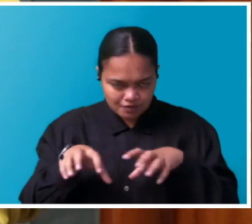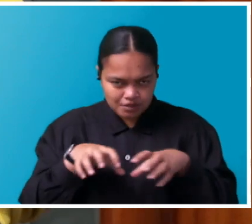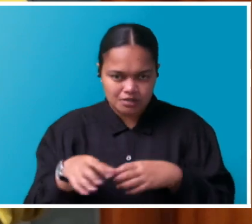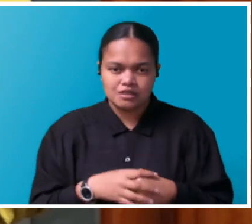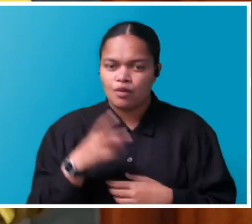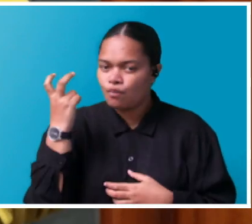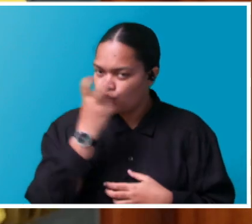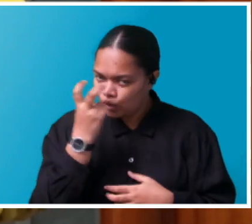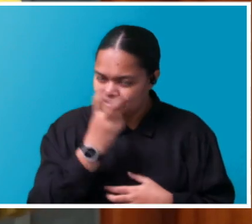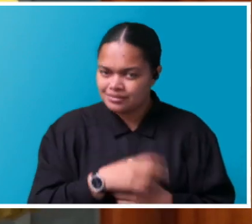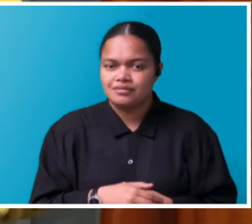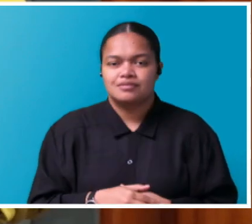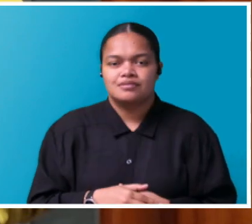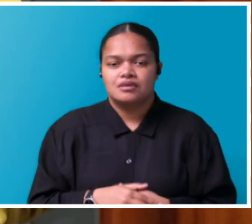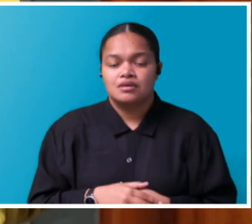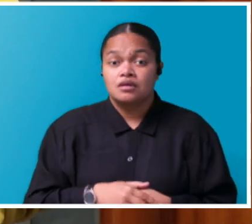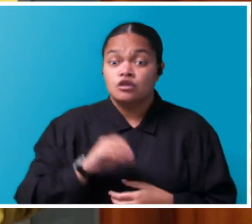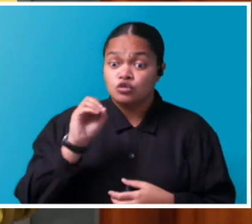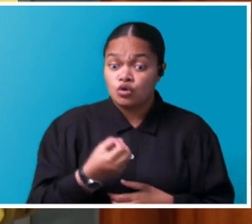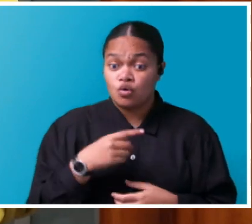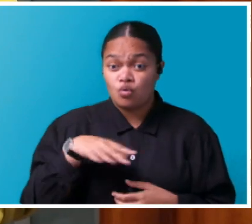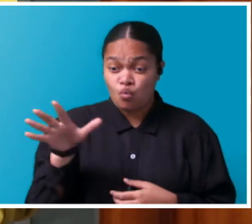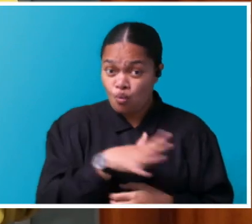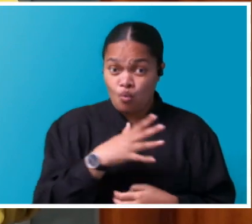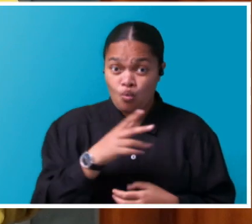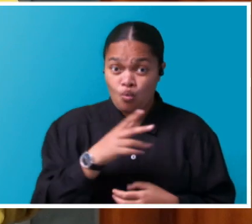monitored. This reduction generated